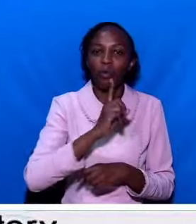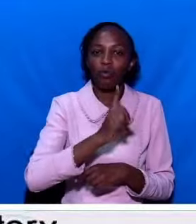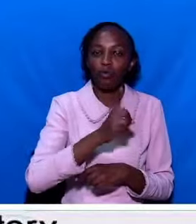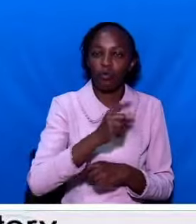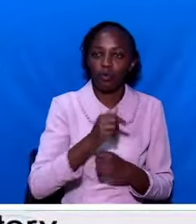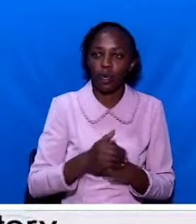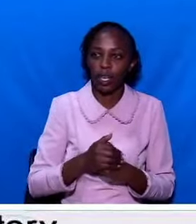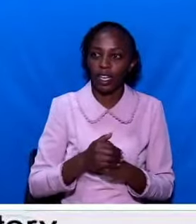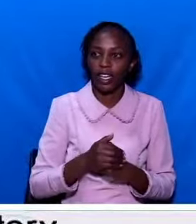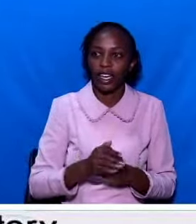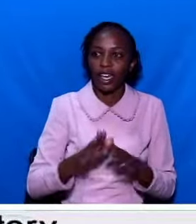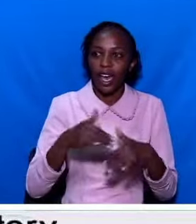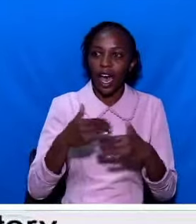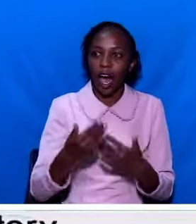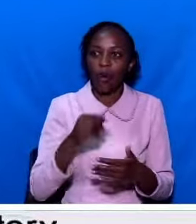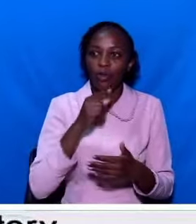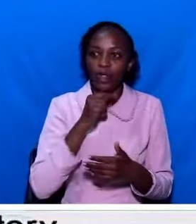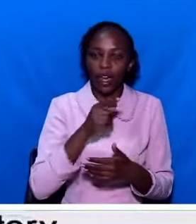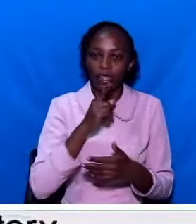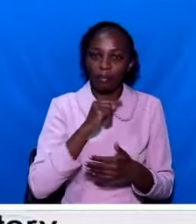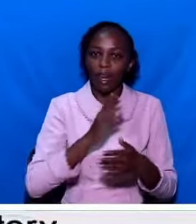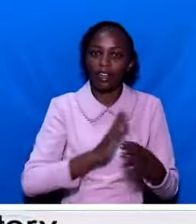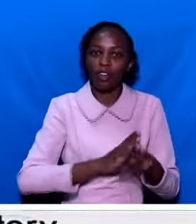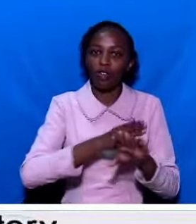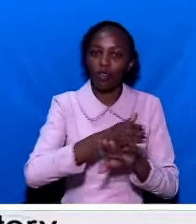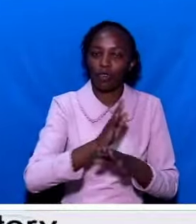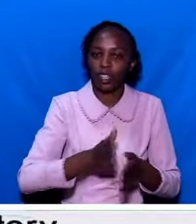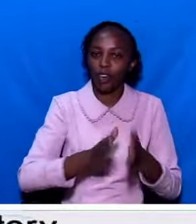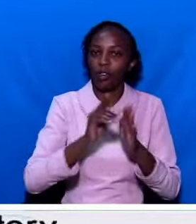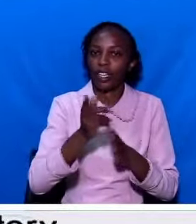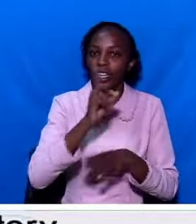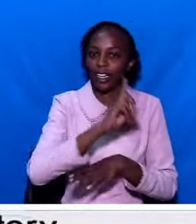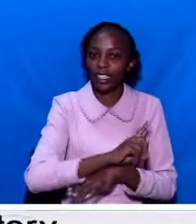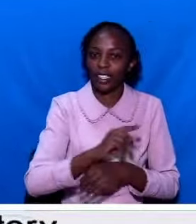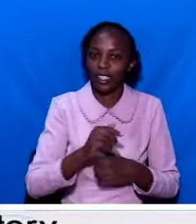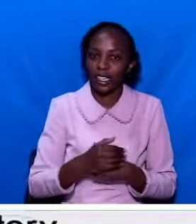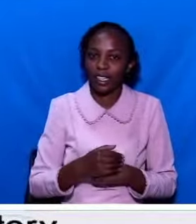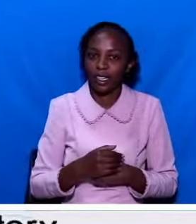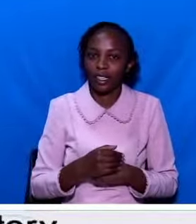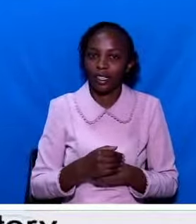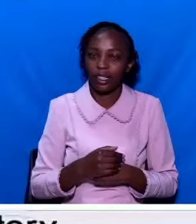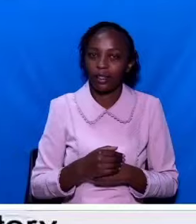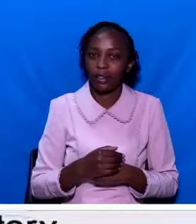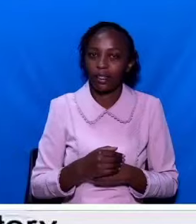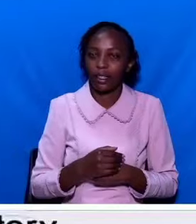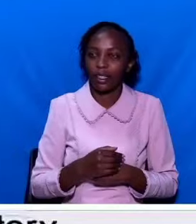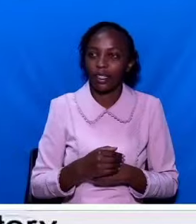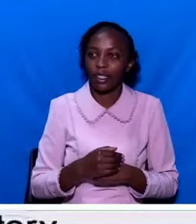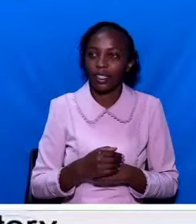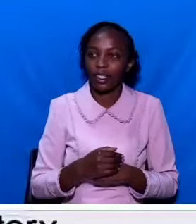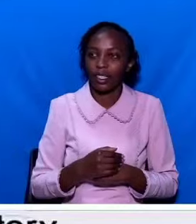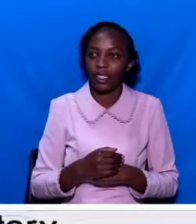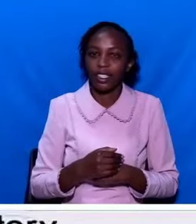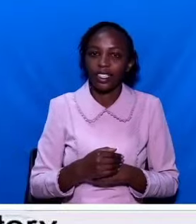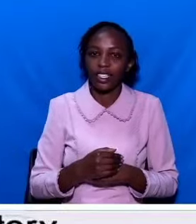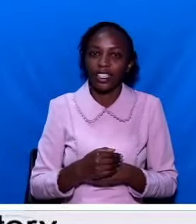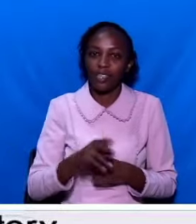How that man crossed the road that day. Praise the Lord. Under the running